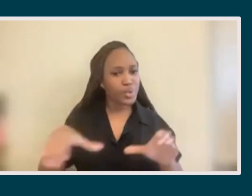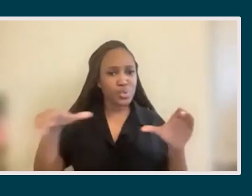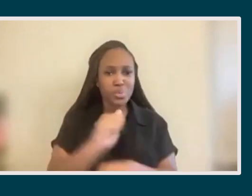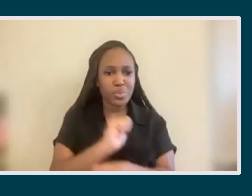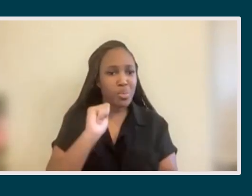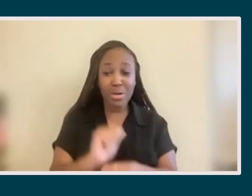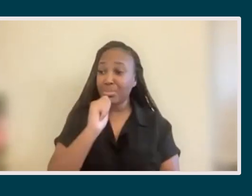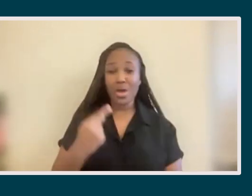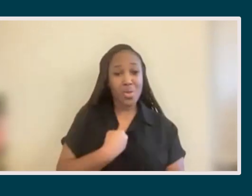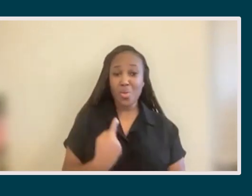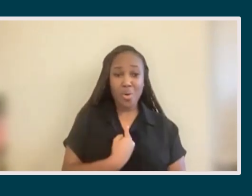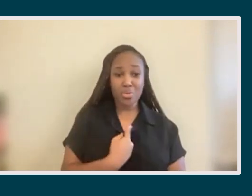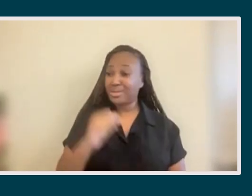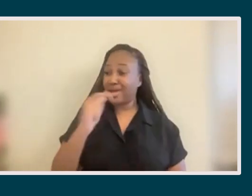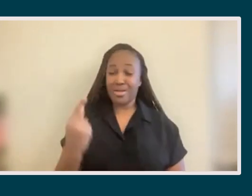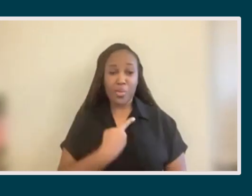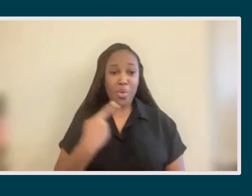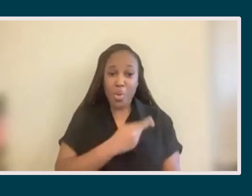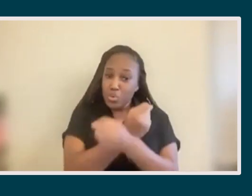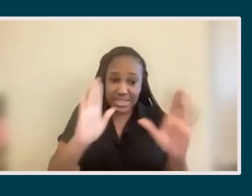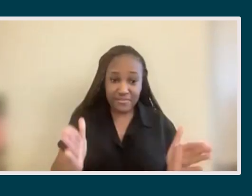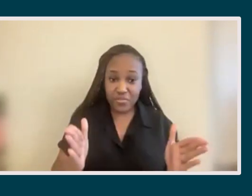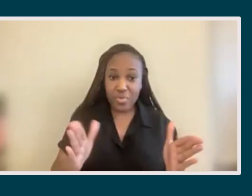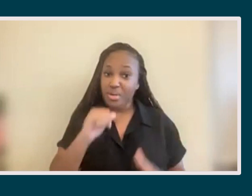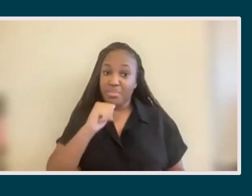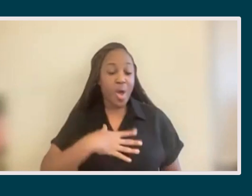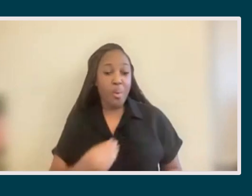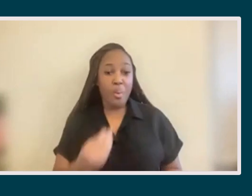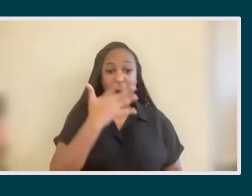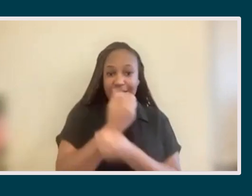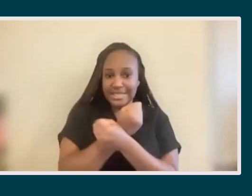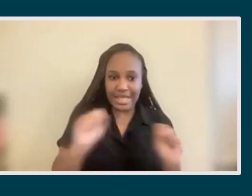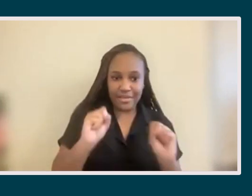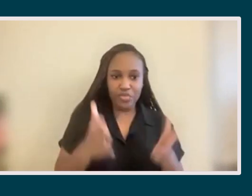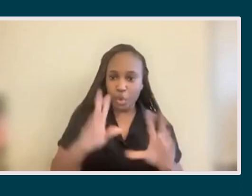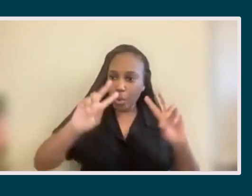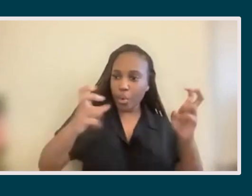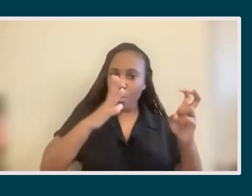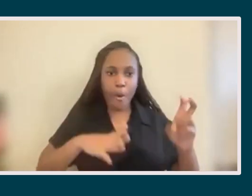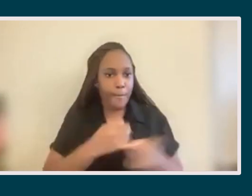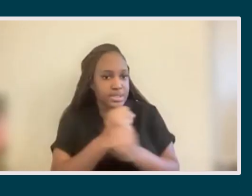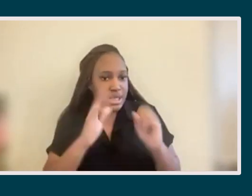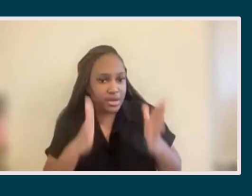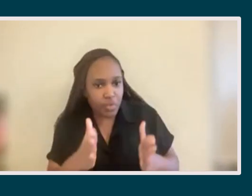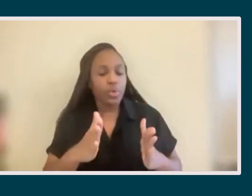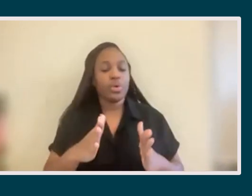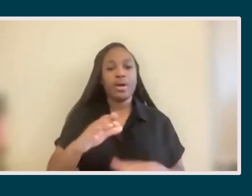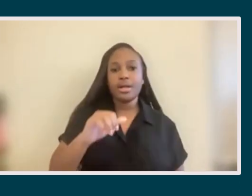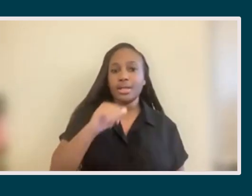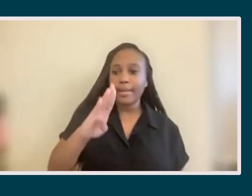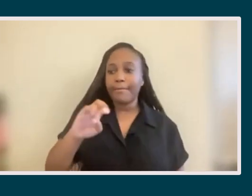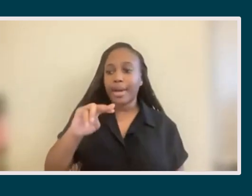and I'm not a solo savior. I'm not a white savior or, a woman savior, a non-binary savior who's going to come in and do this